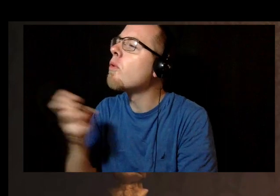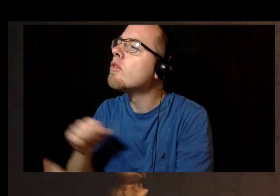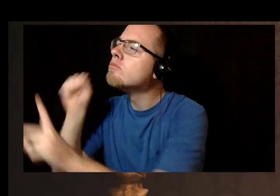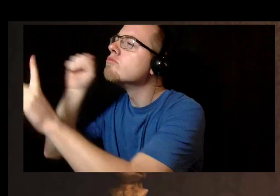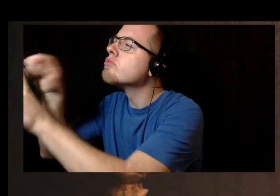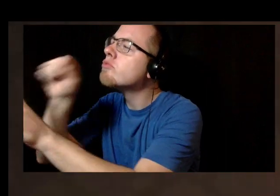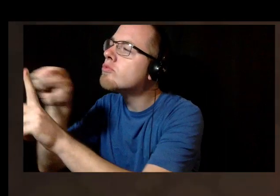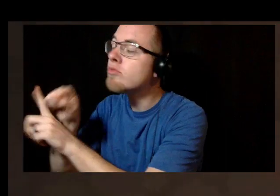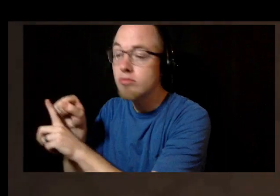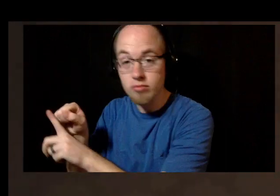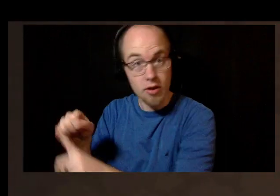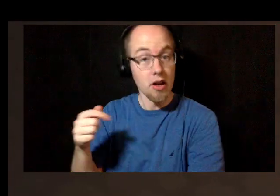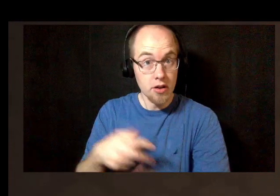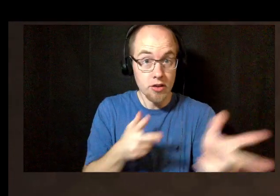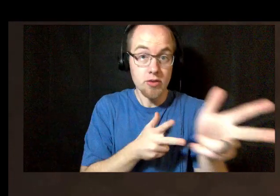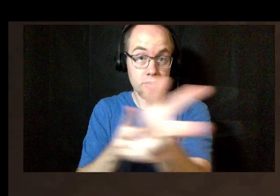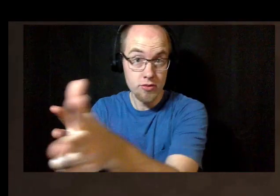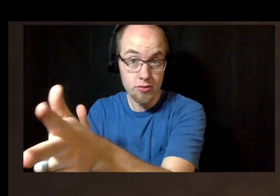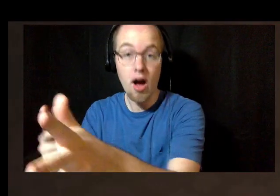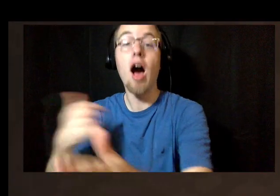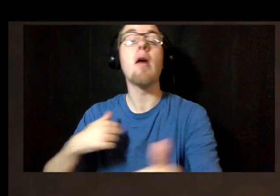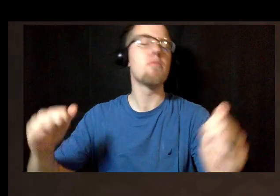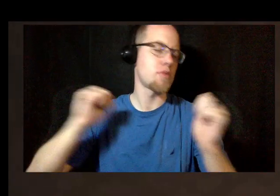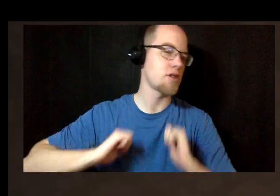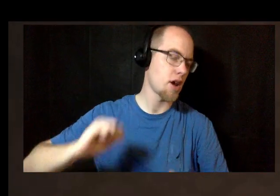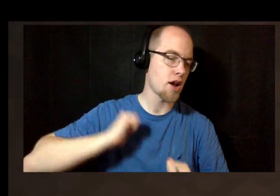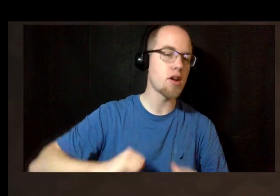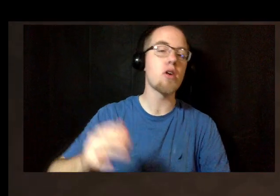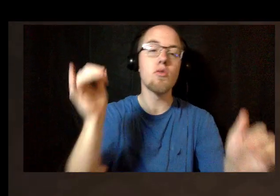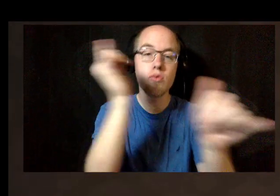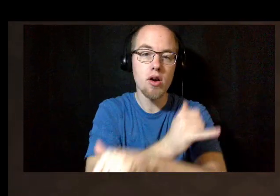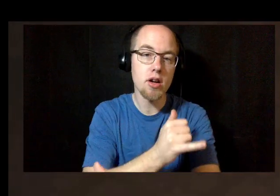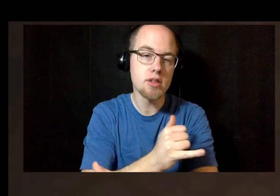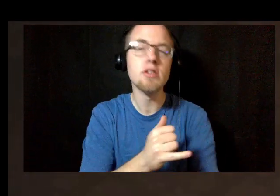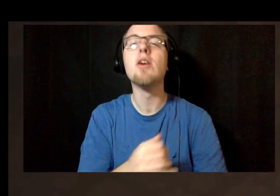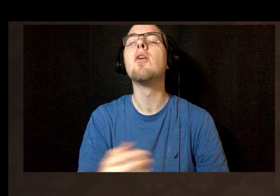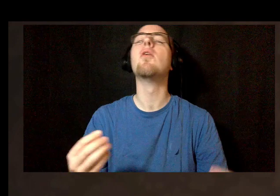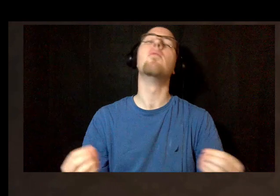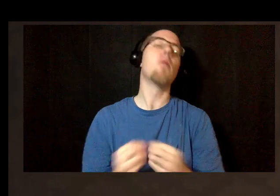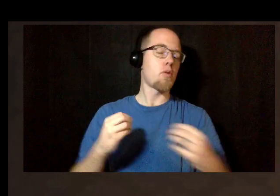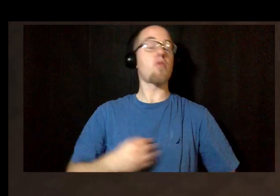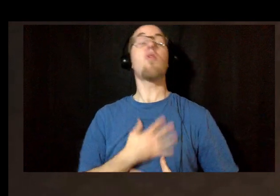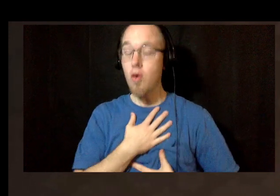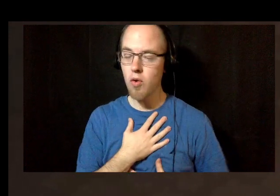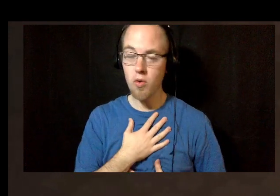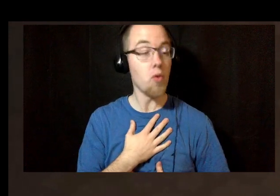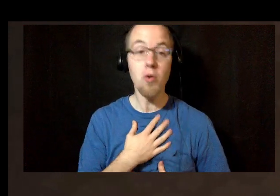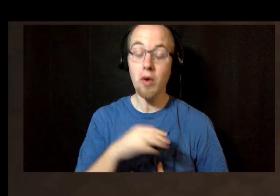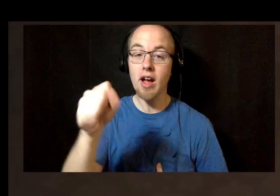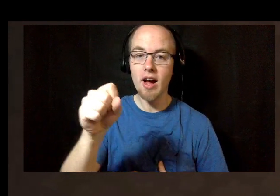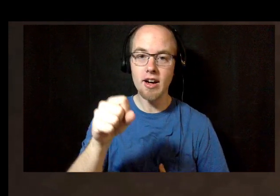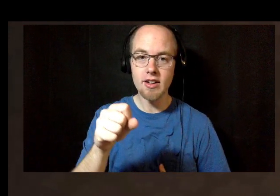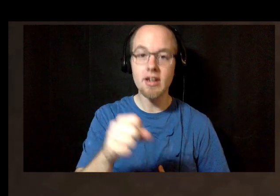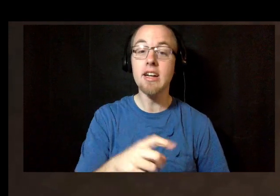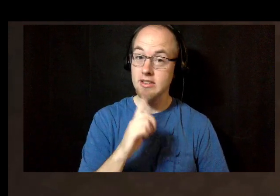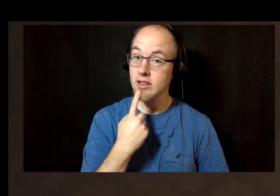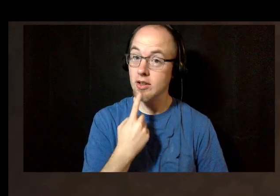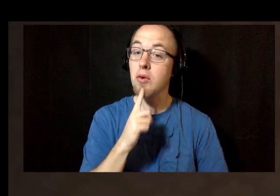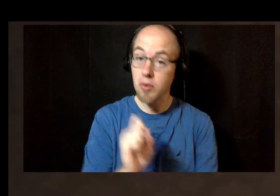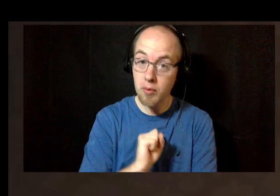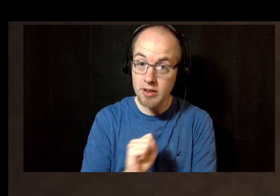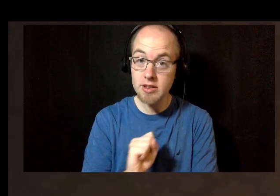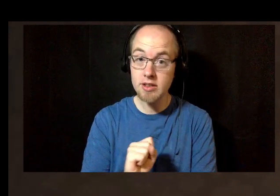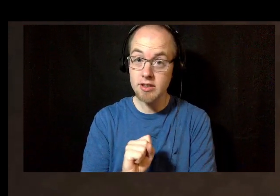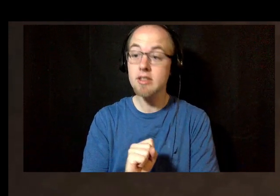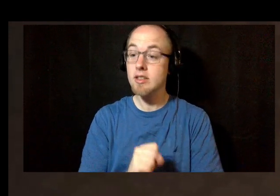And if I get pulled over, I pretend I'm drunk just to get an extra rush. Seriously, if you ever get pulled over and you're sober,